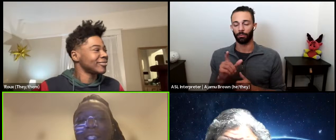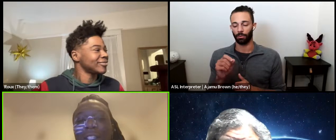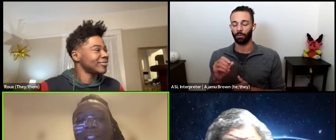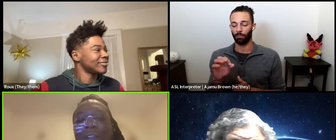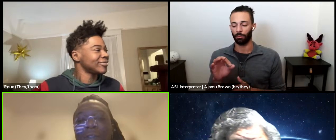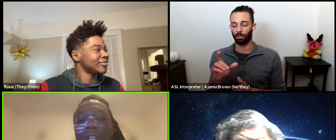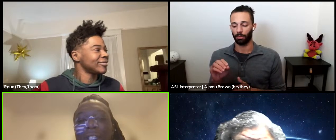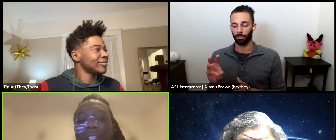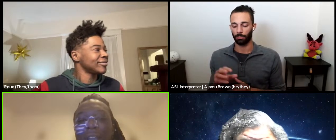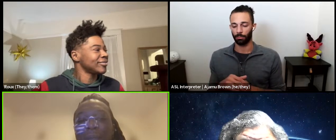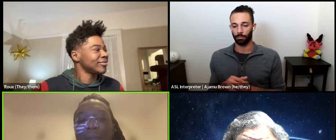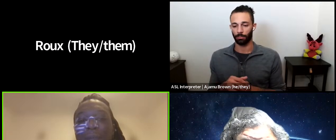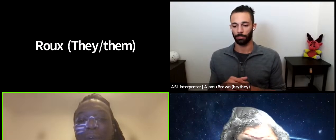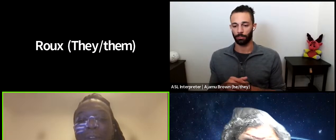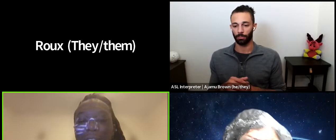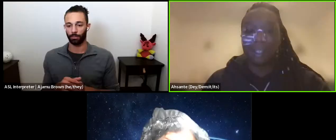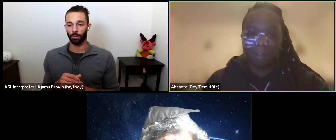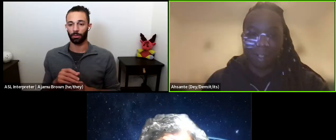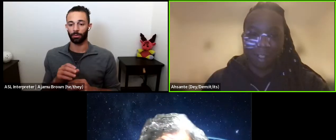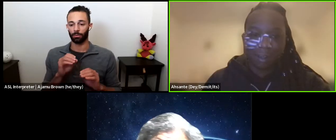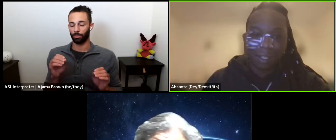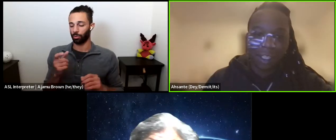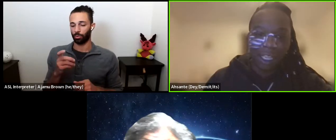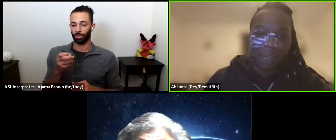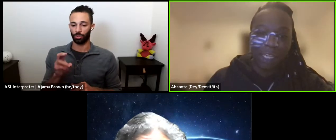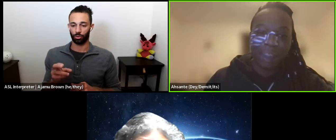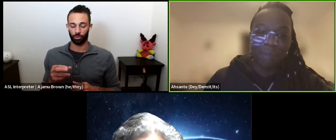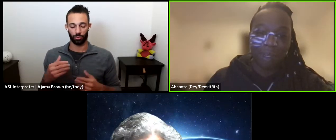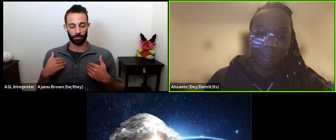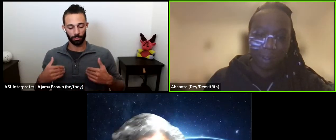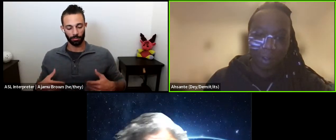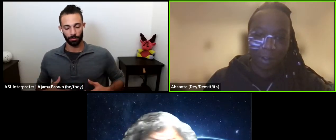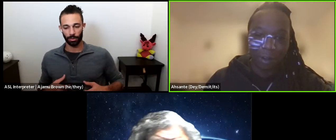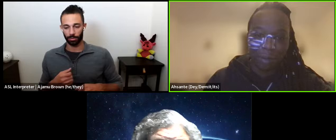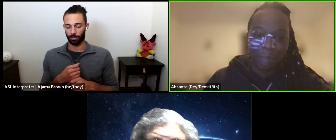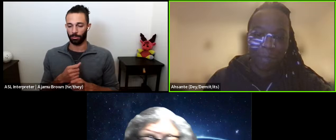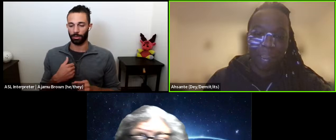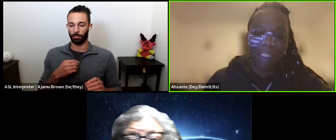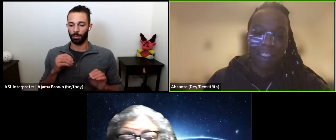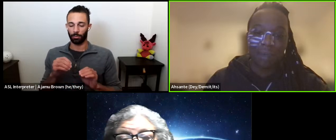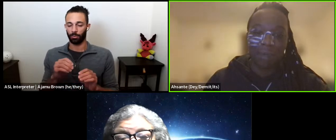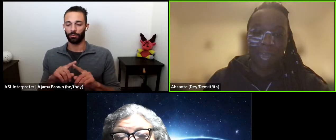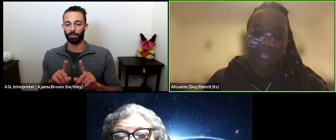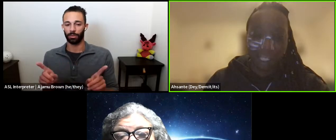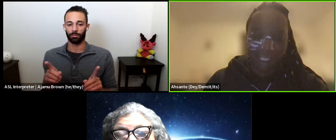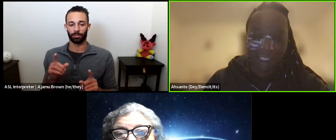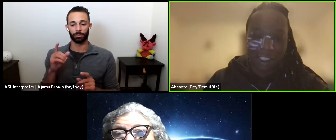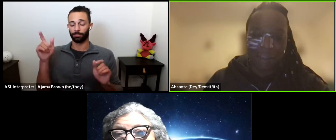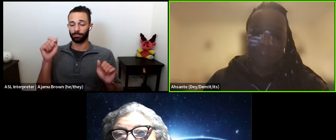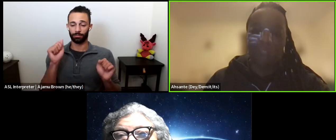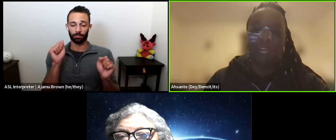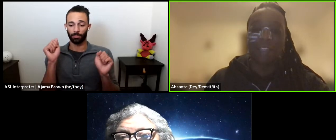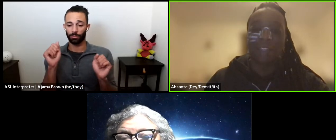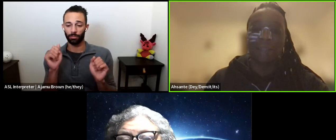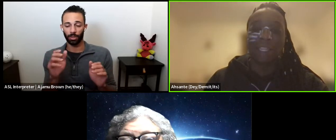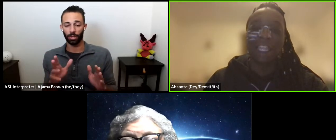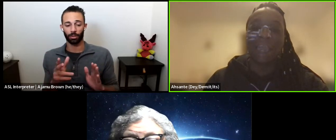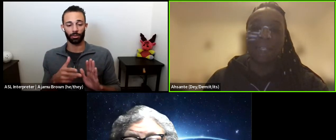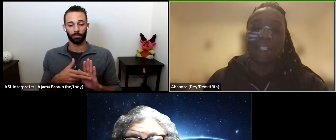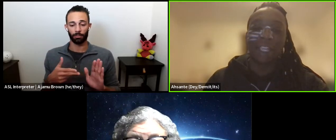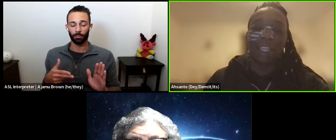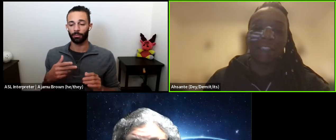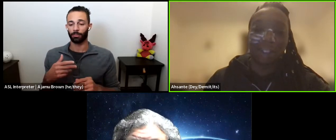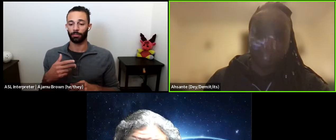This ungendered flesh got me moving different, claiming its miracle. My praxis of passage is circumspect